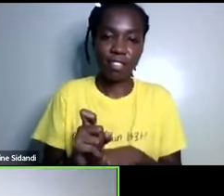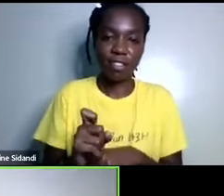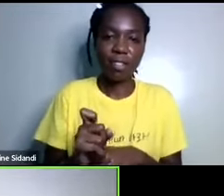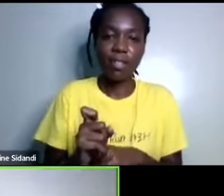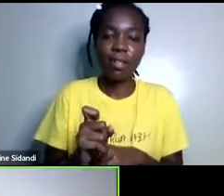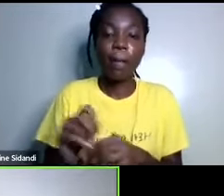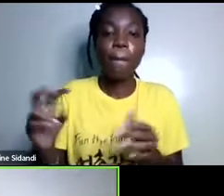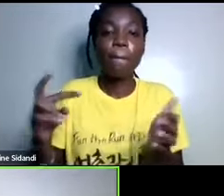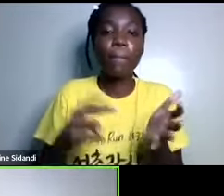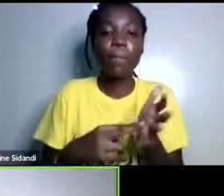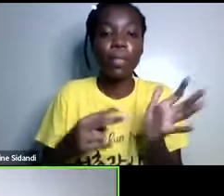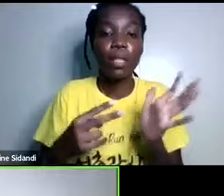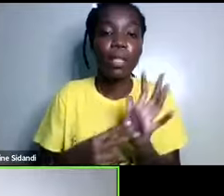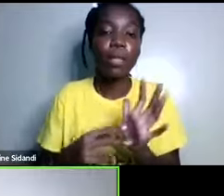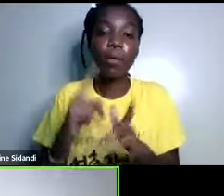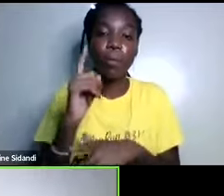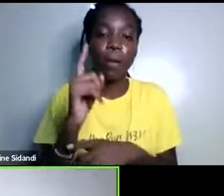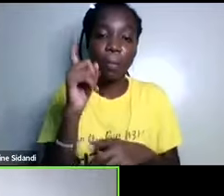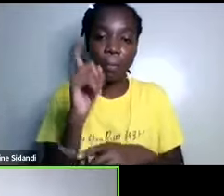life?